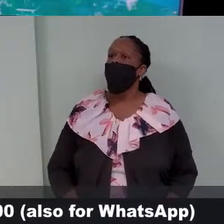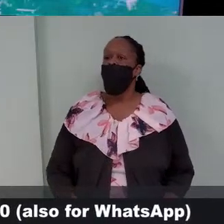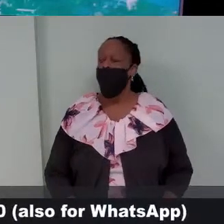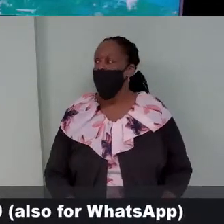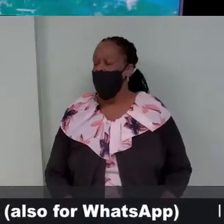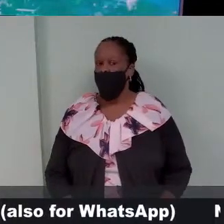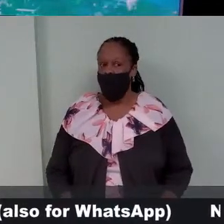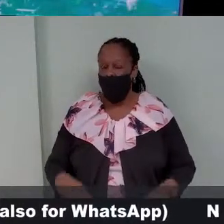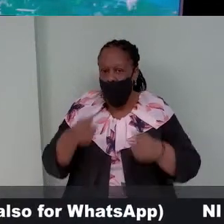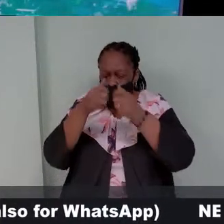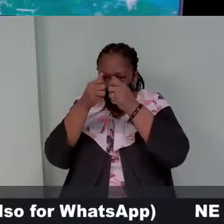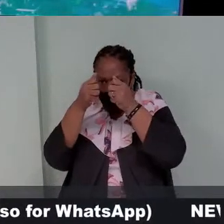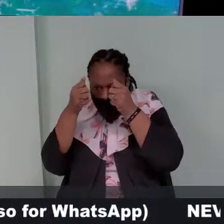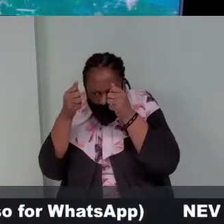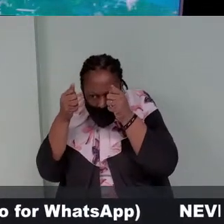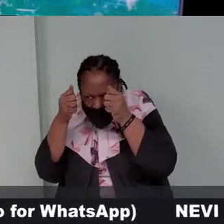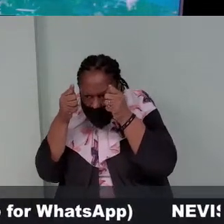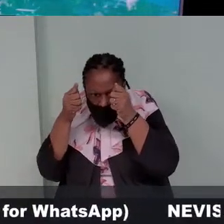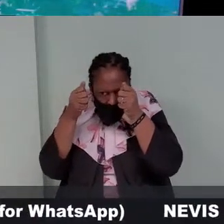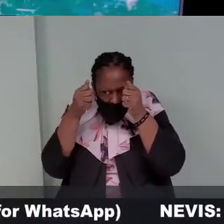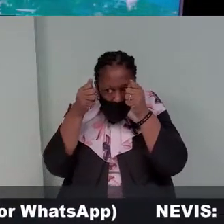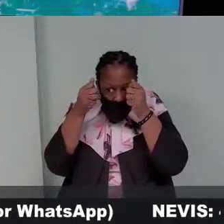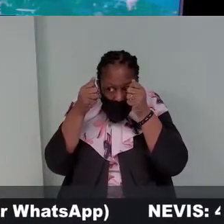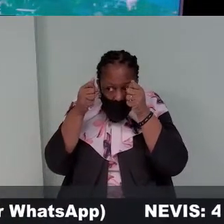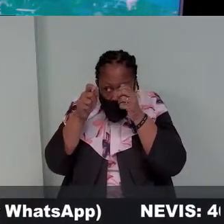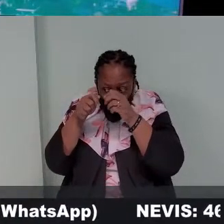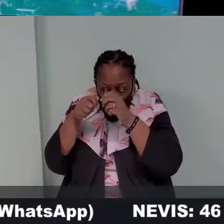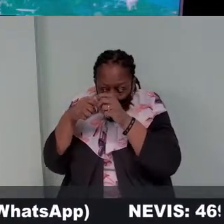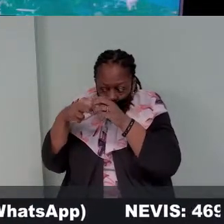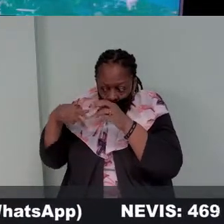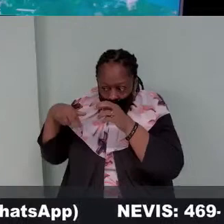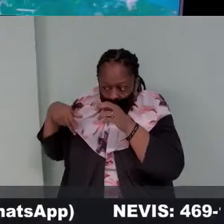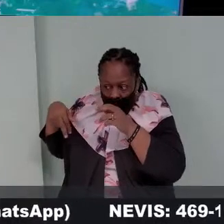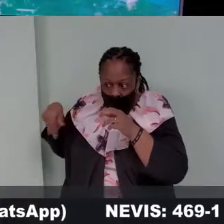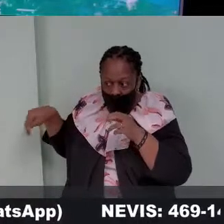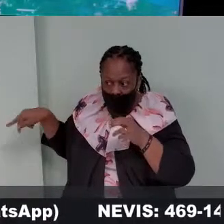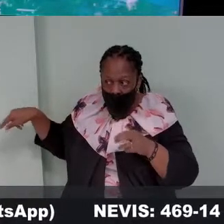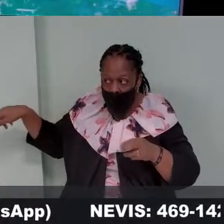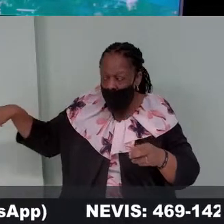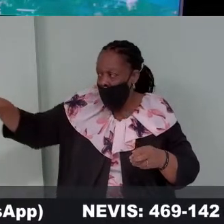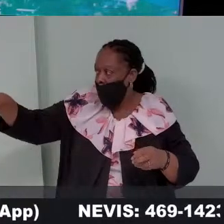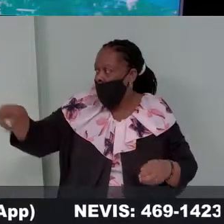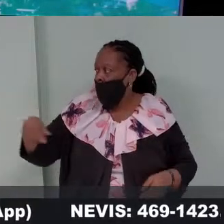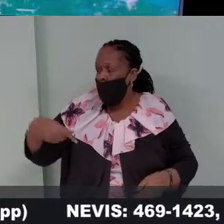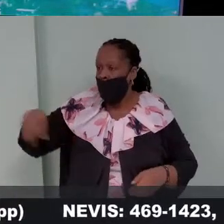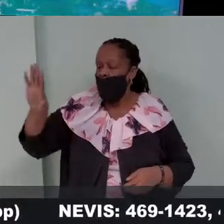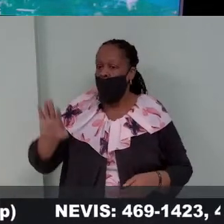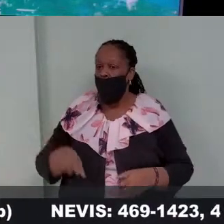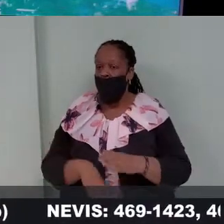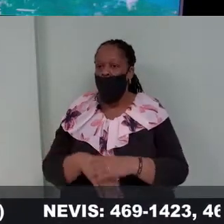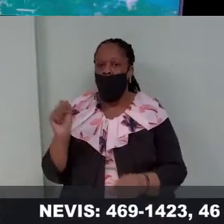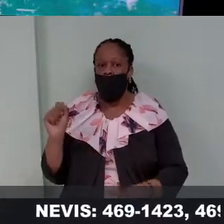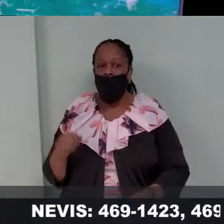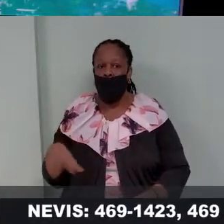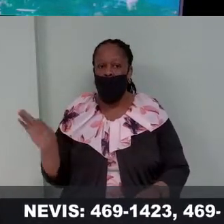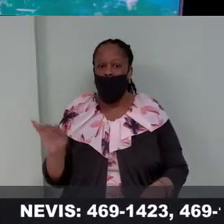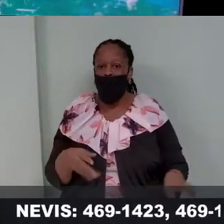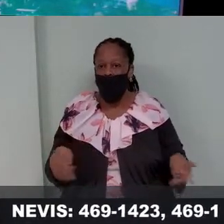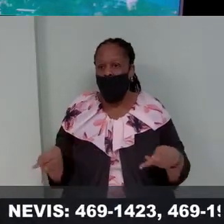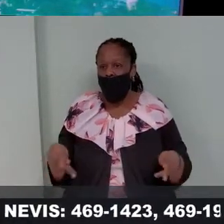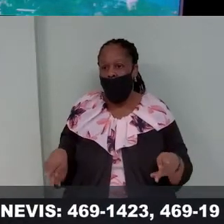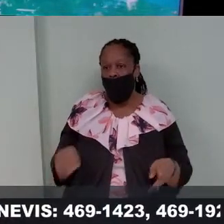there's not a security officer out there, you need to obey the rules and regulations and stay in place. And so the same way someone